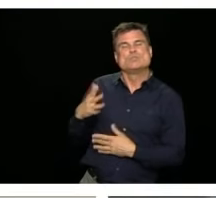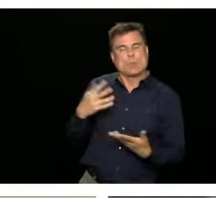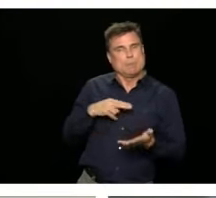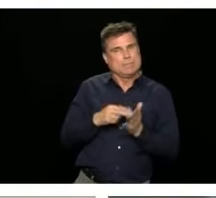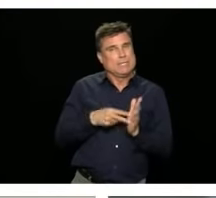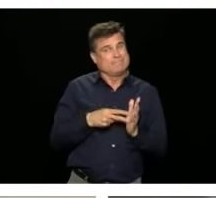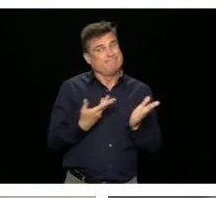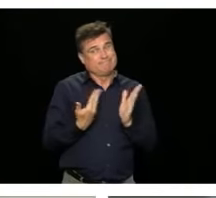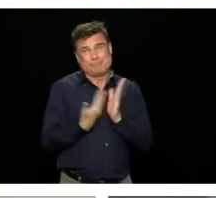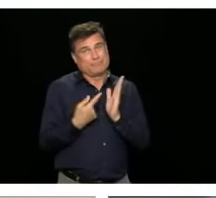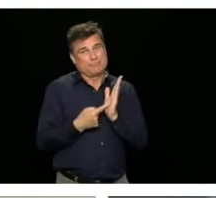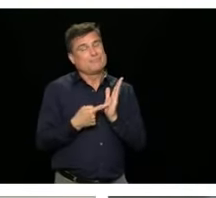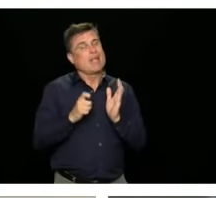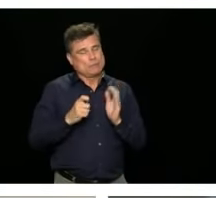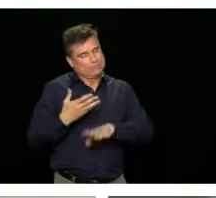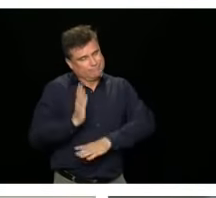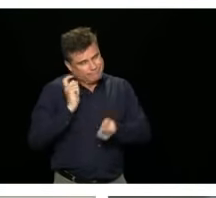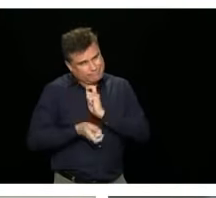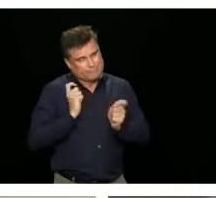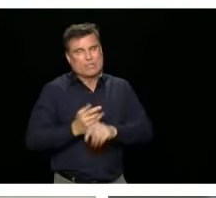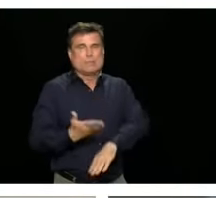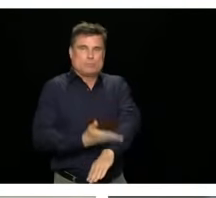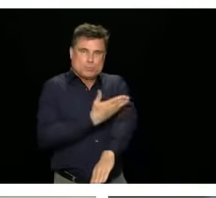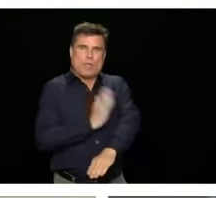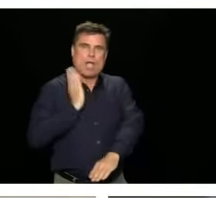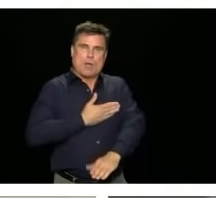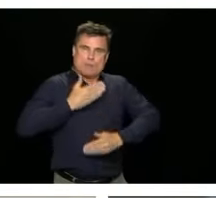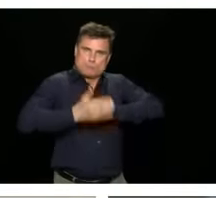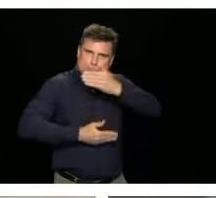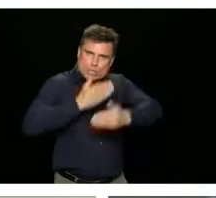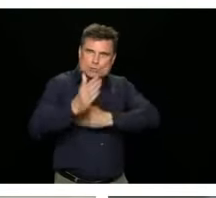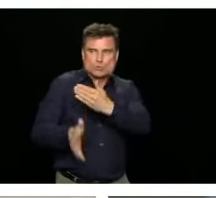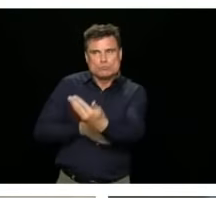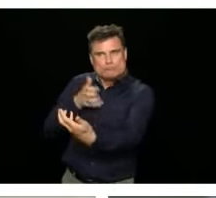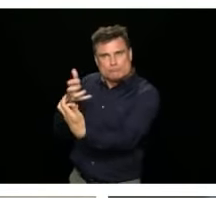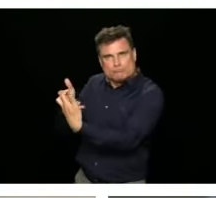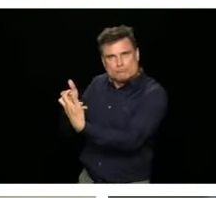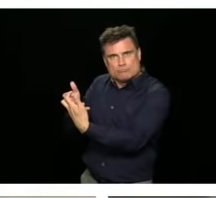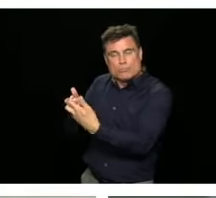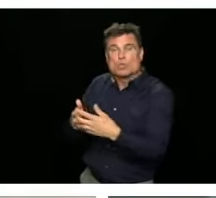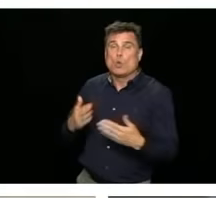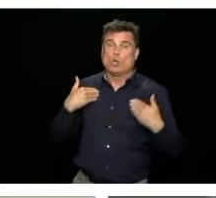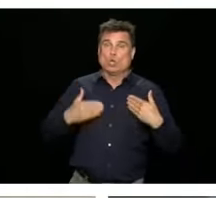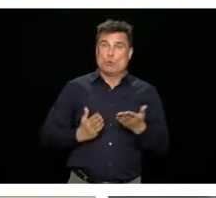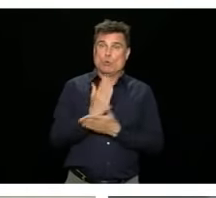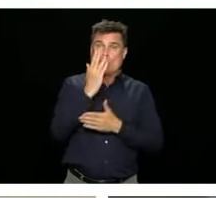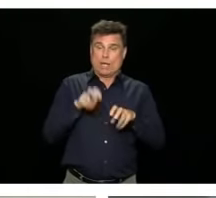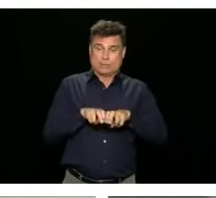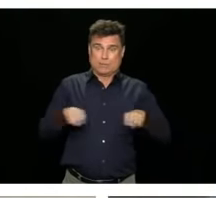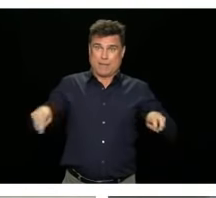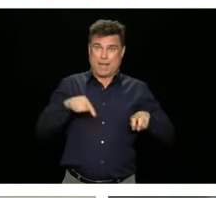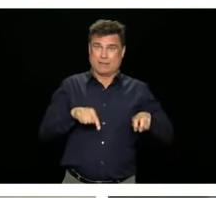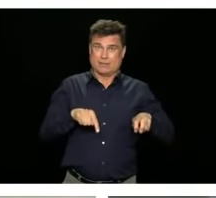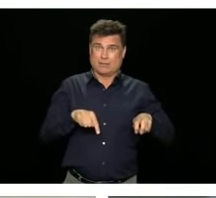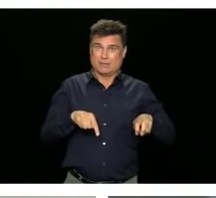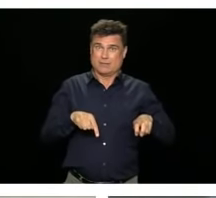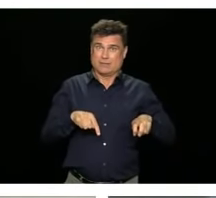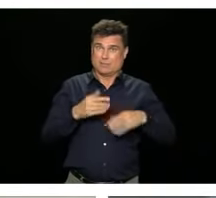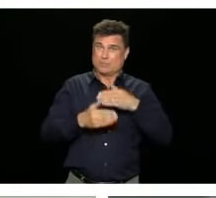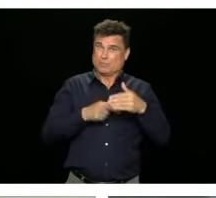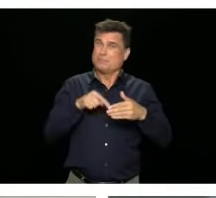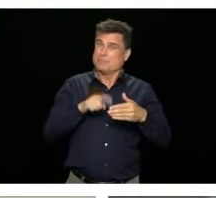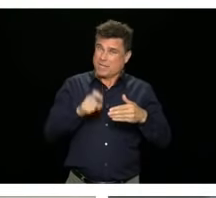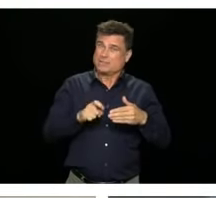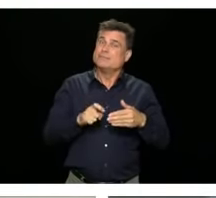operationalization of the Human Rights Tribunal moving forward. I think it's also really important, and some of the work that's happening on the advisory board coming out of